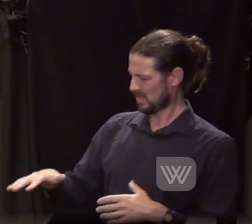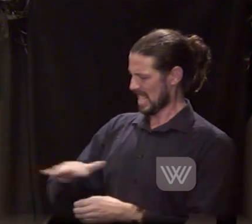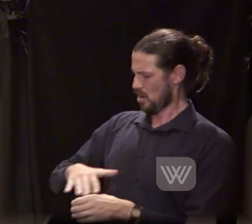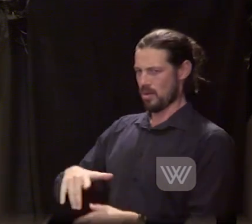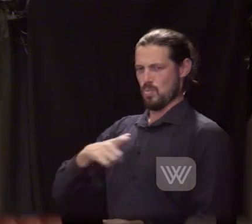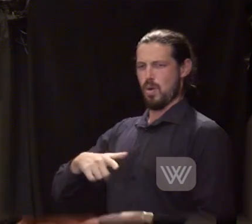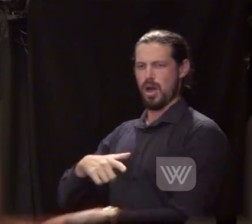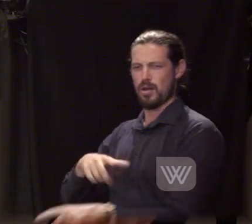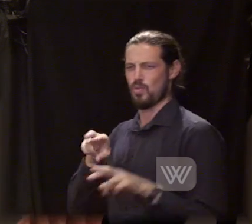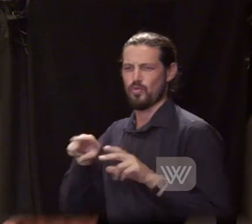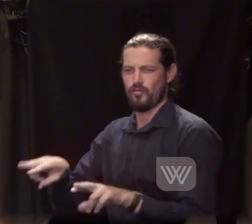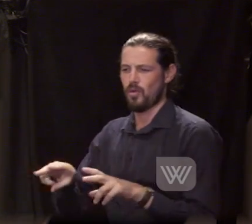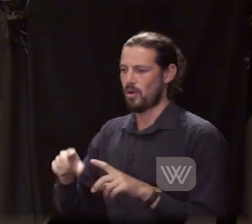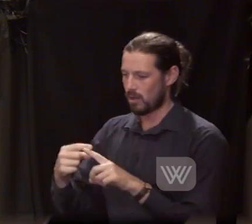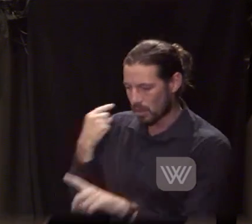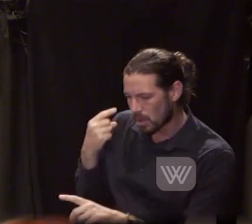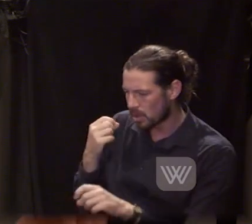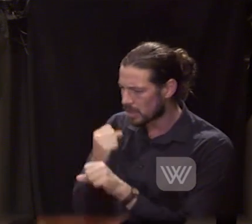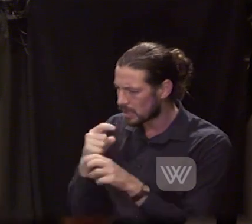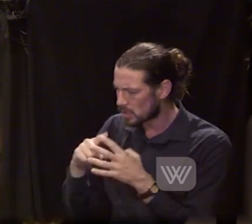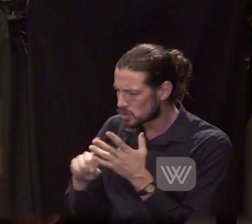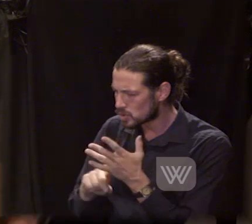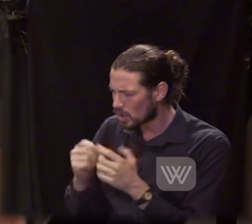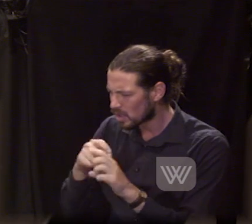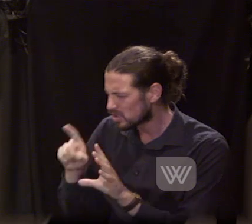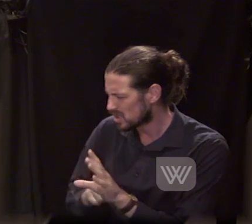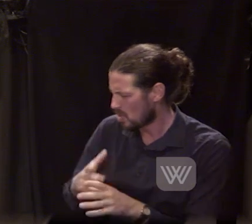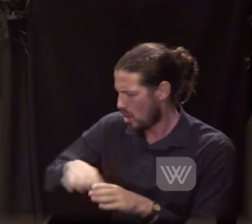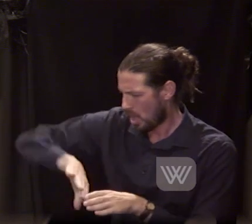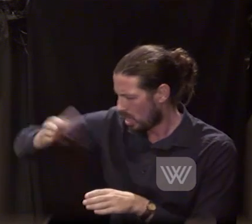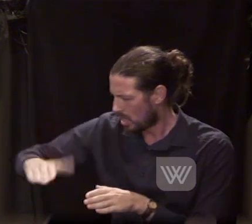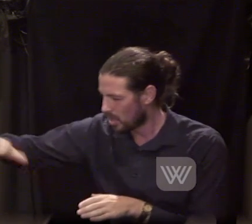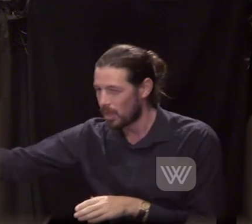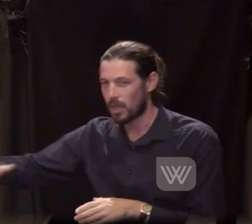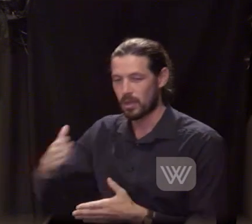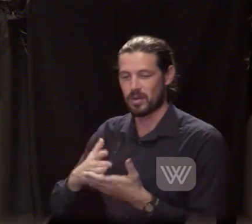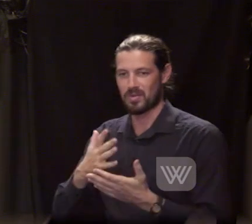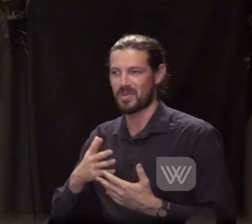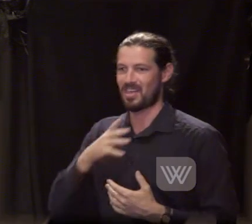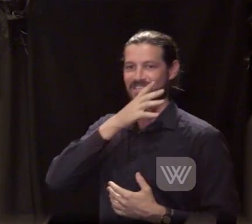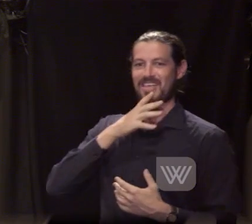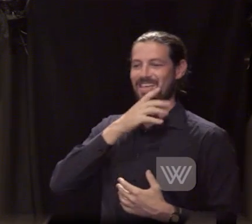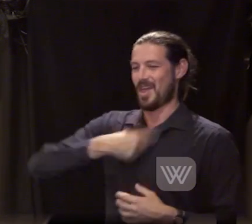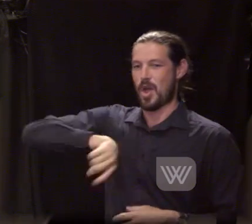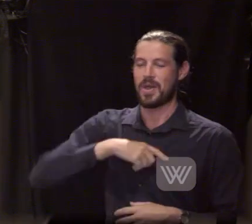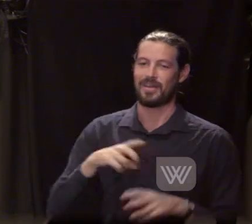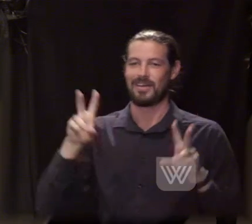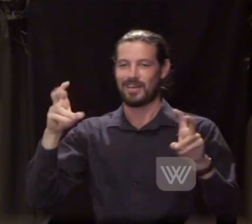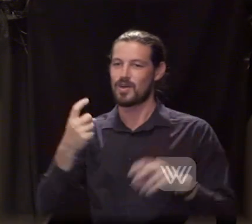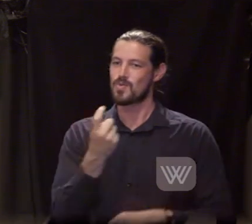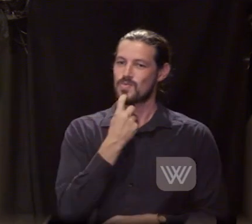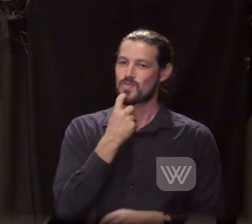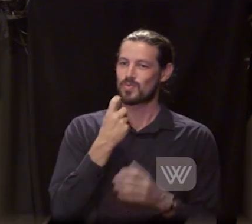the way it is, and what happened in the past history to make all these different ridges go the way they do. And we were rock nerds, so we spent a lot